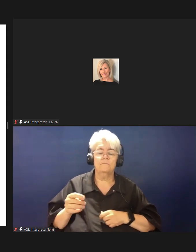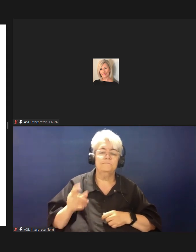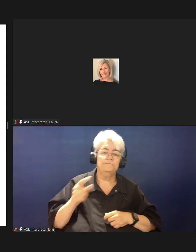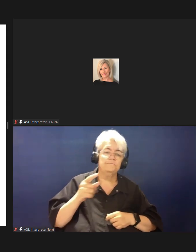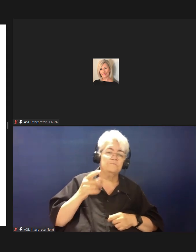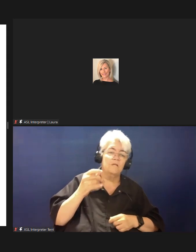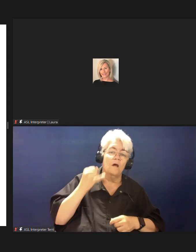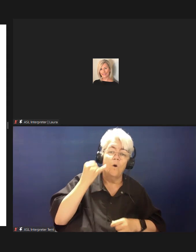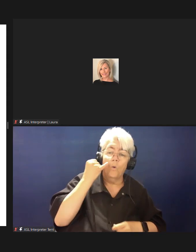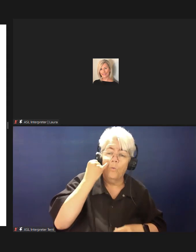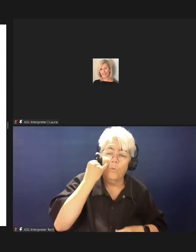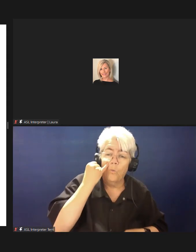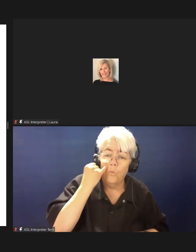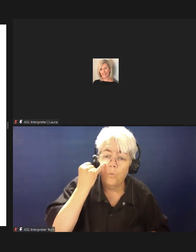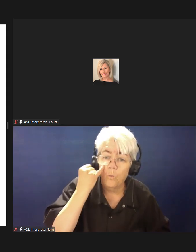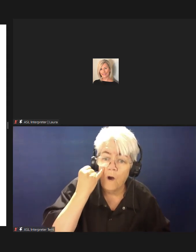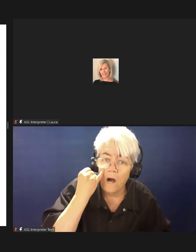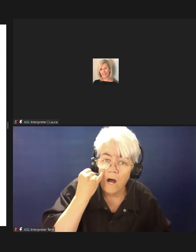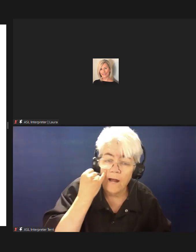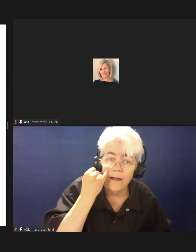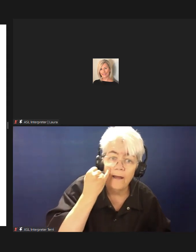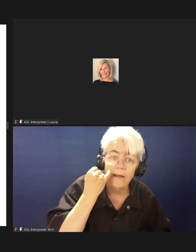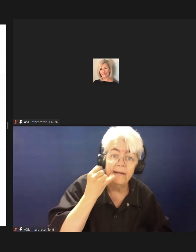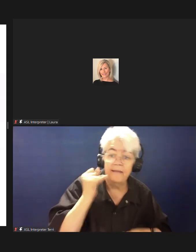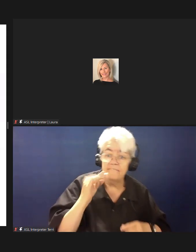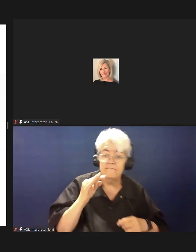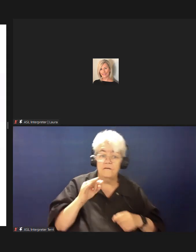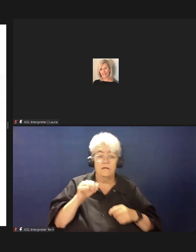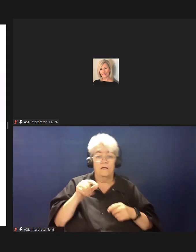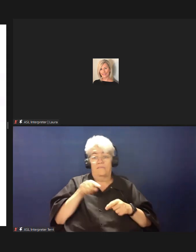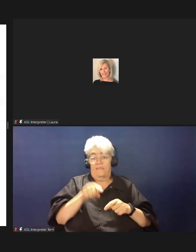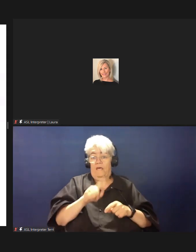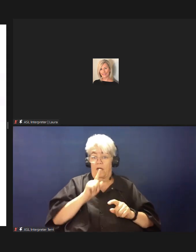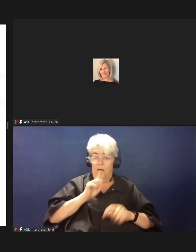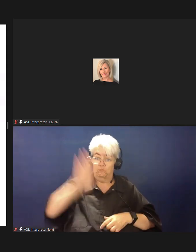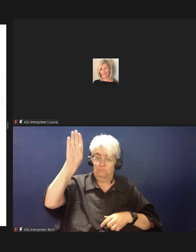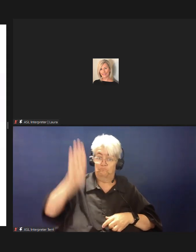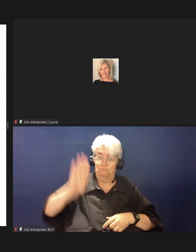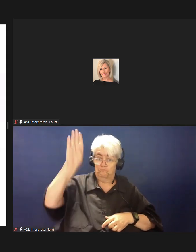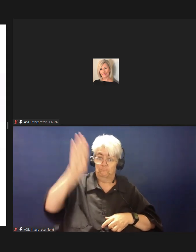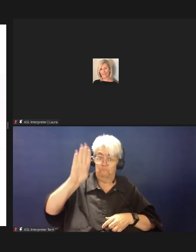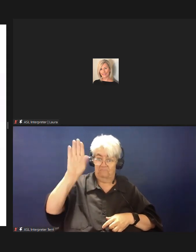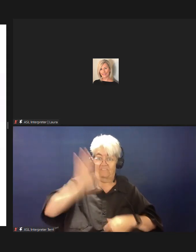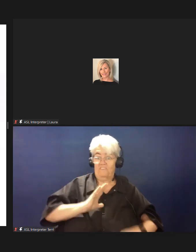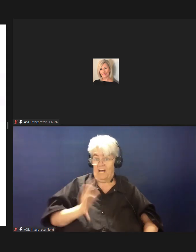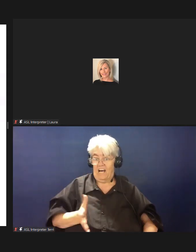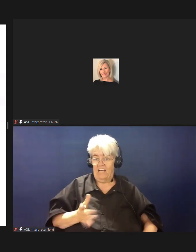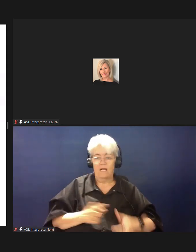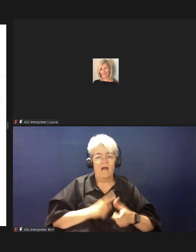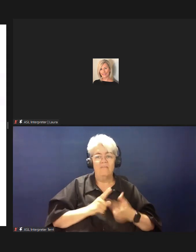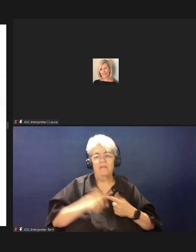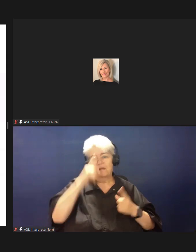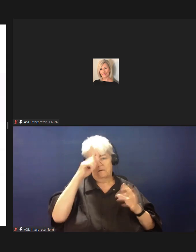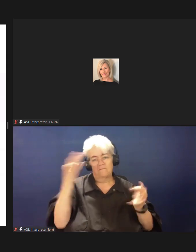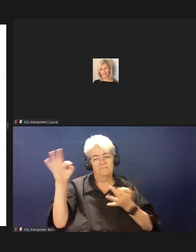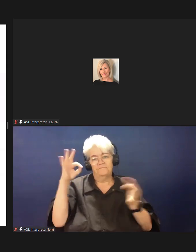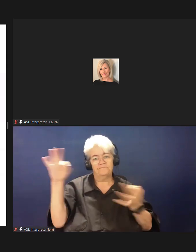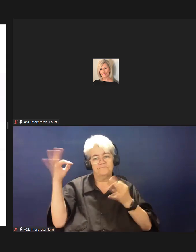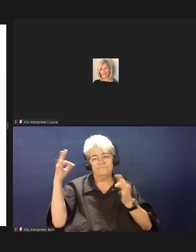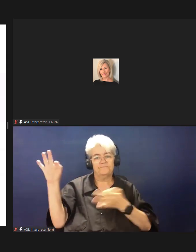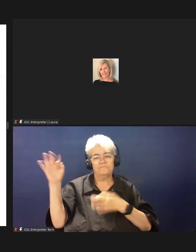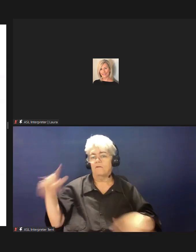what if a child does fine in responding at first, but then becomes distracted, or